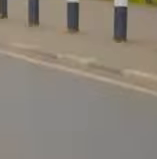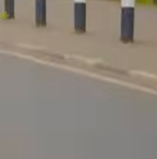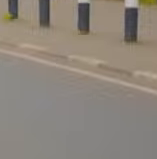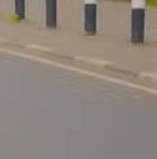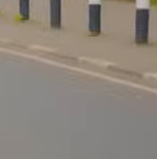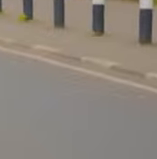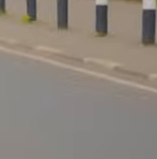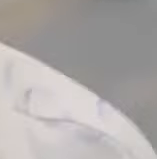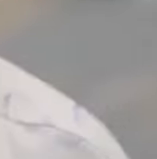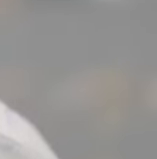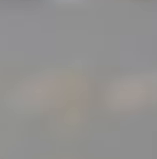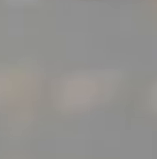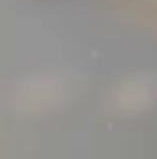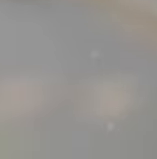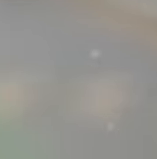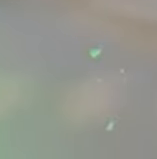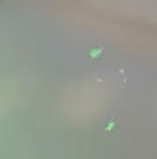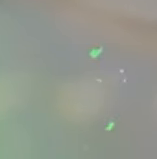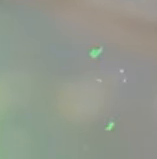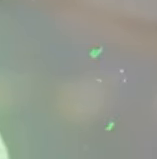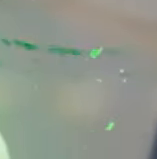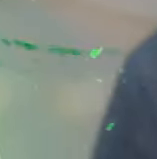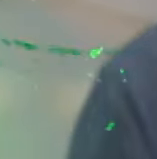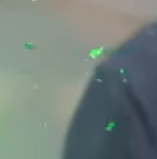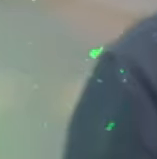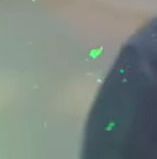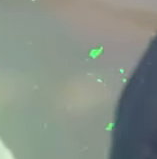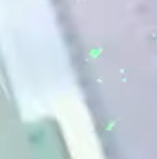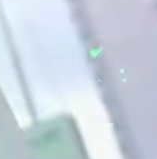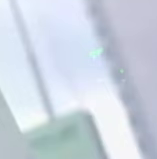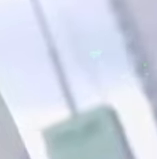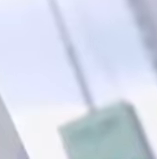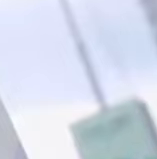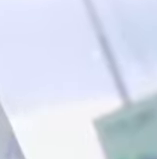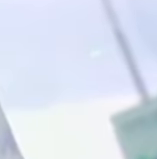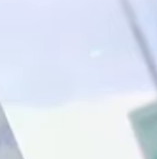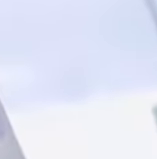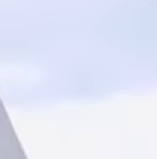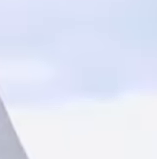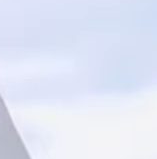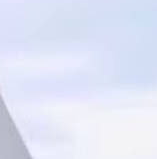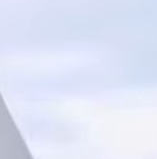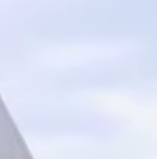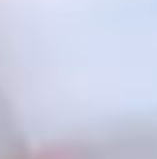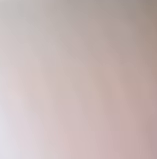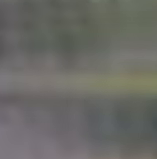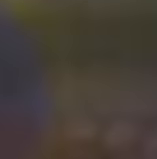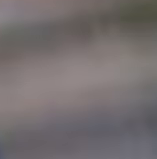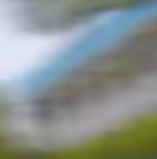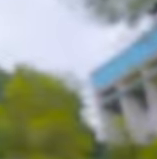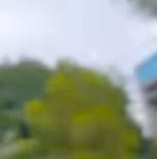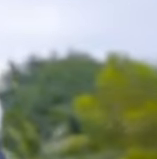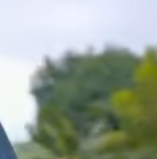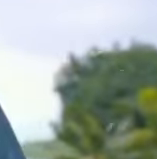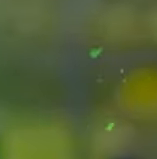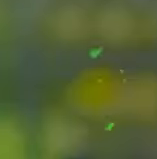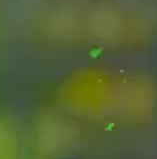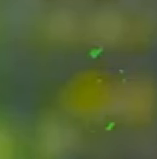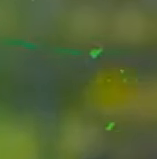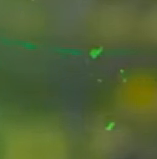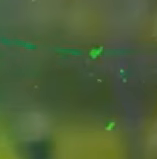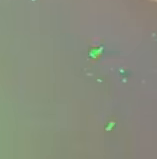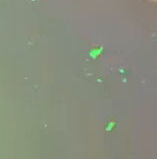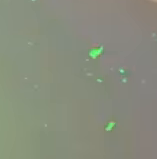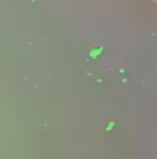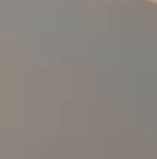Greetings in the name of the Most High, Jah Rastafari. My good name is Marley Moses, the positive warrior, alongside... Yes, sir, DJ D-Rage,